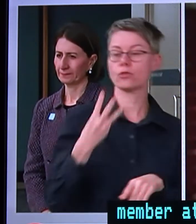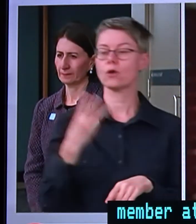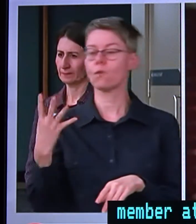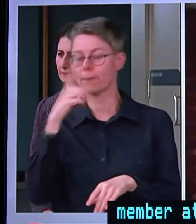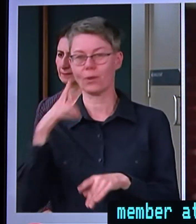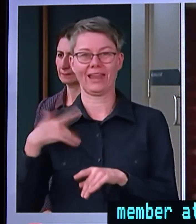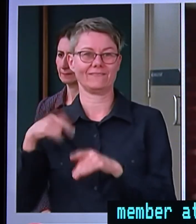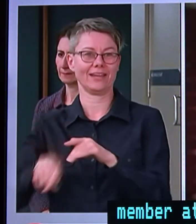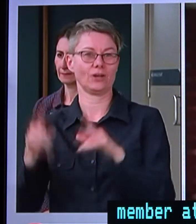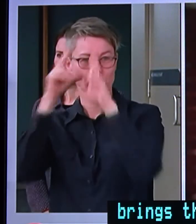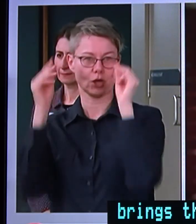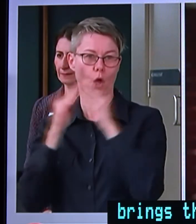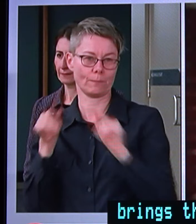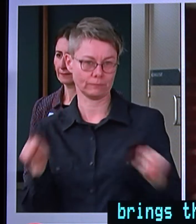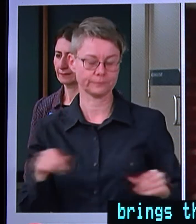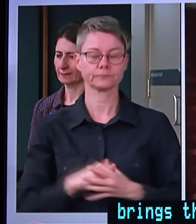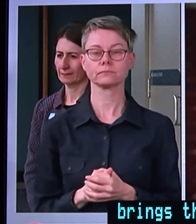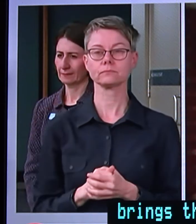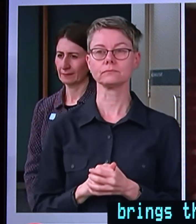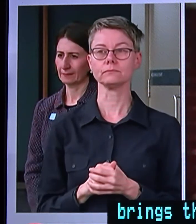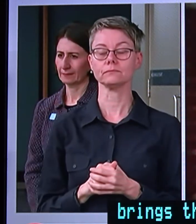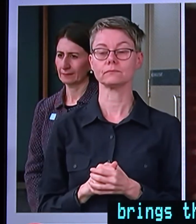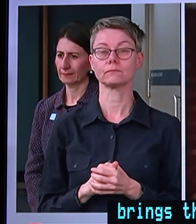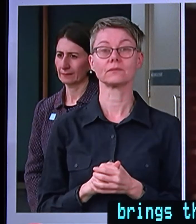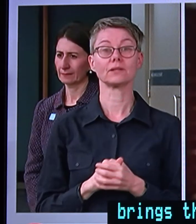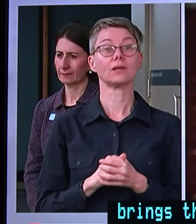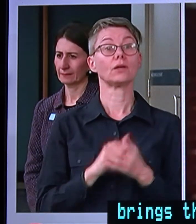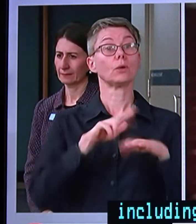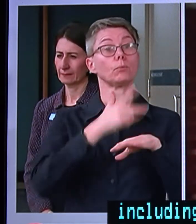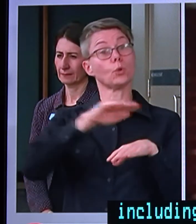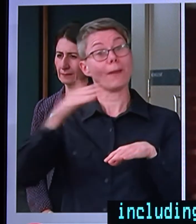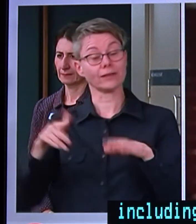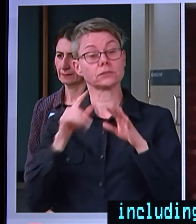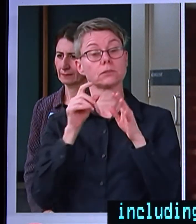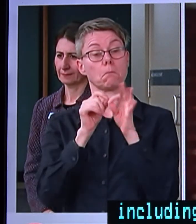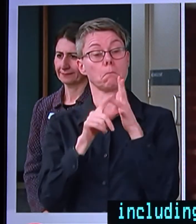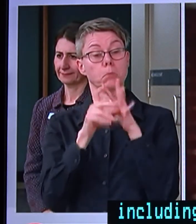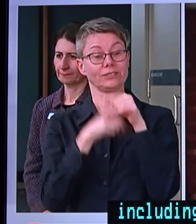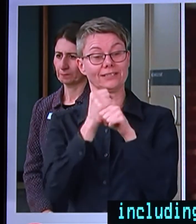34 residents. There have been no new cases related to the Boddington